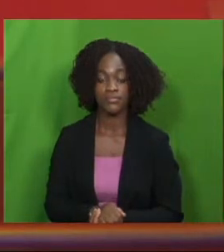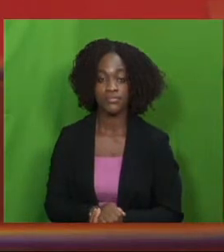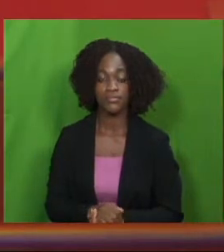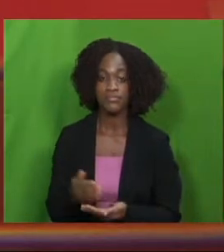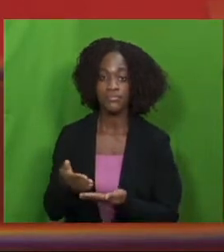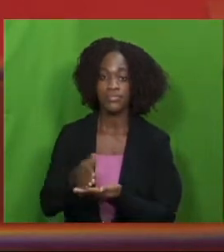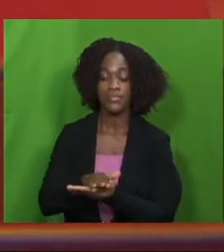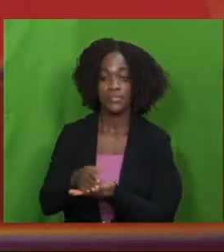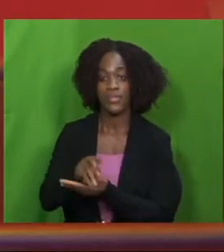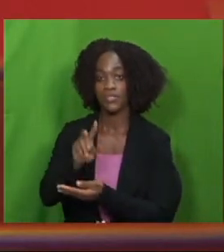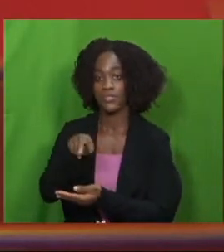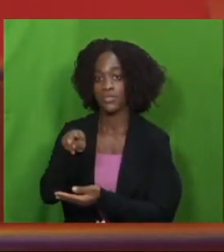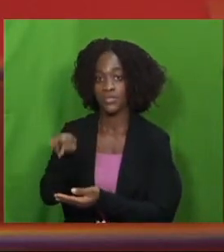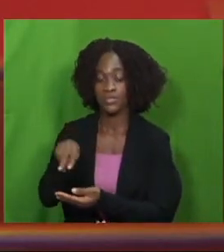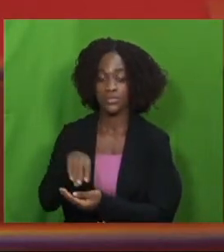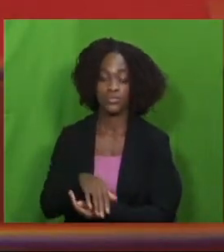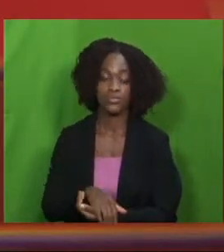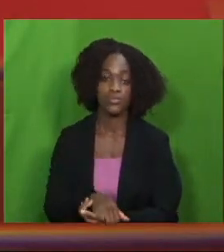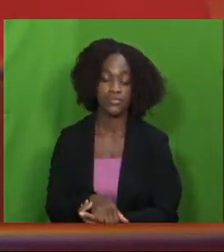page 22,